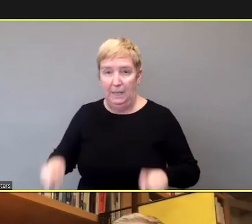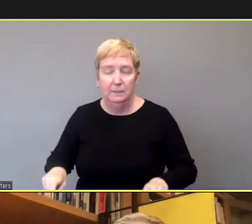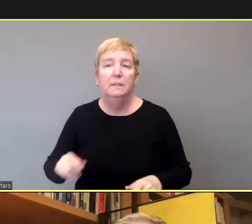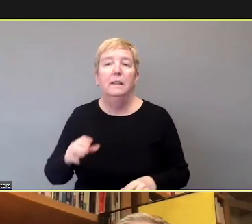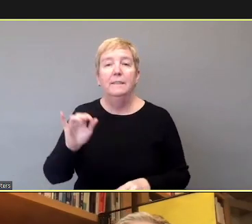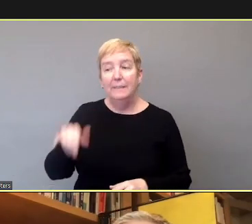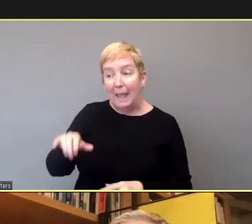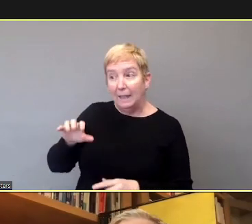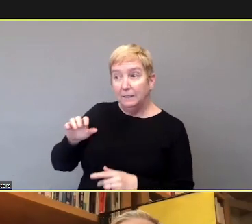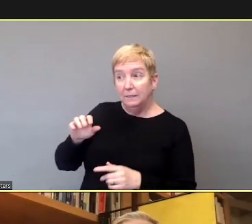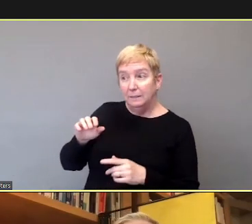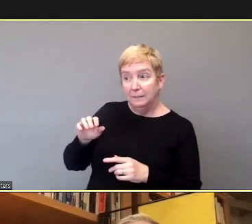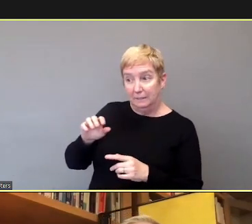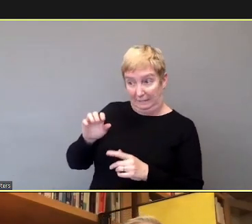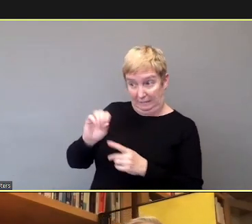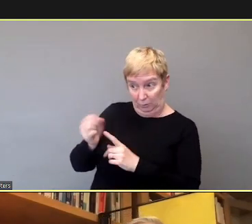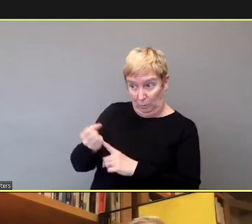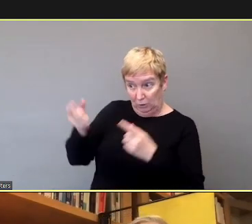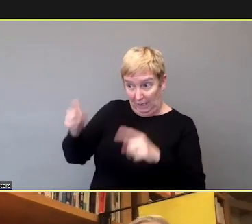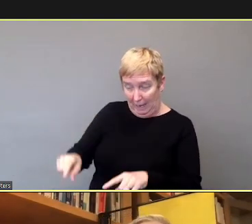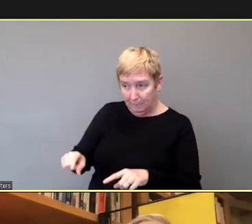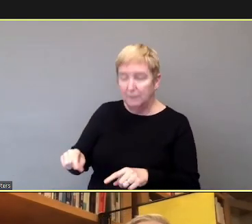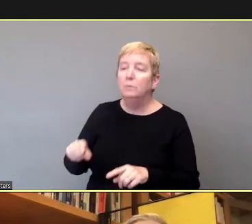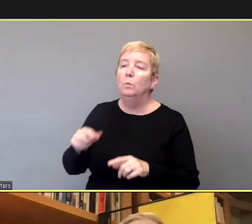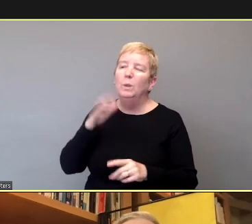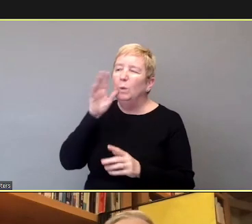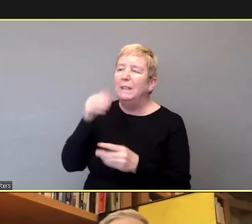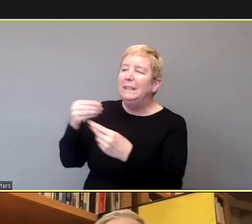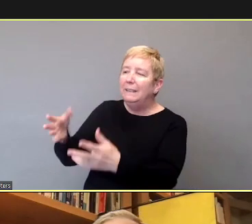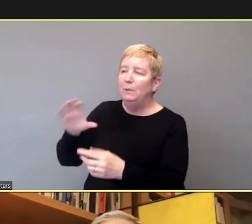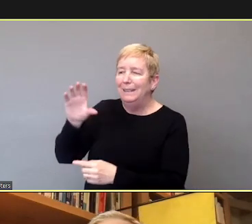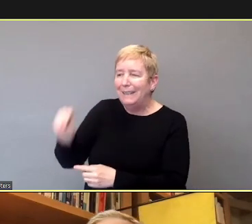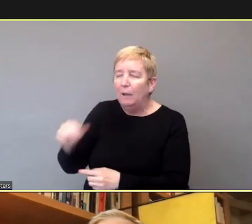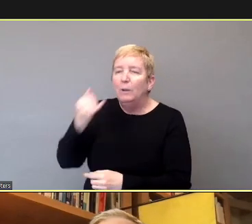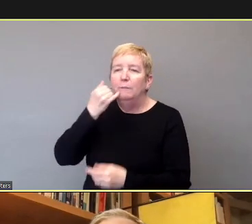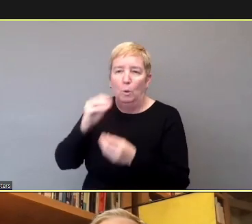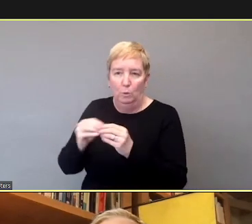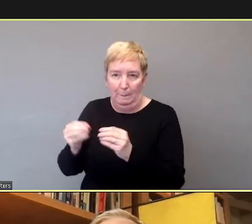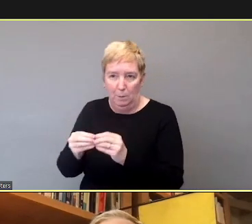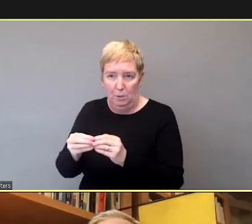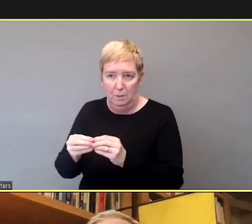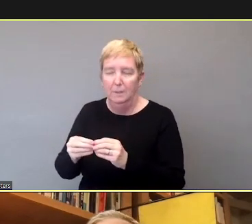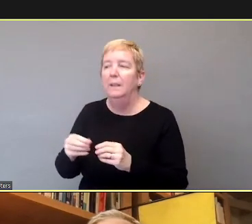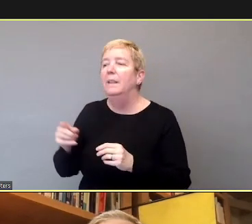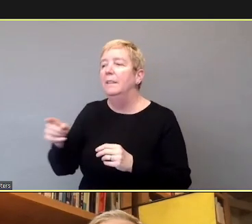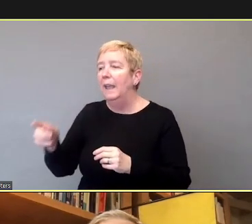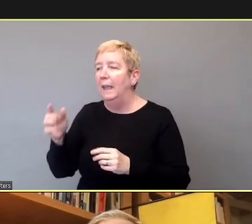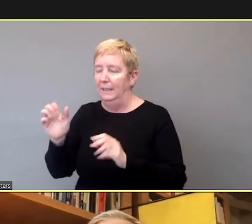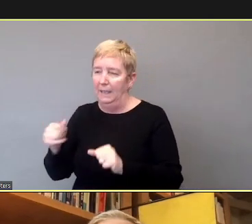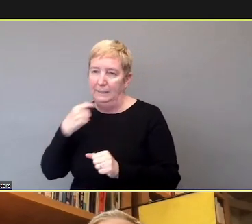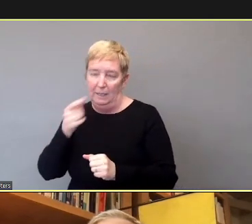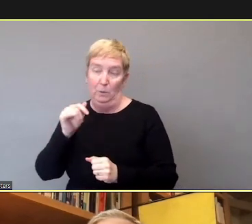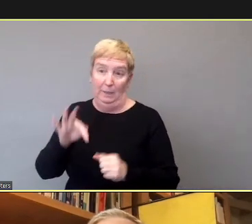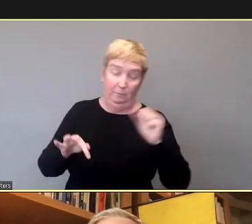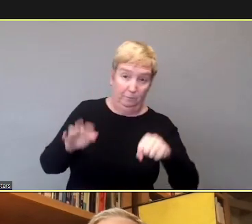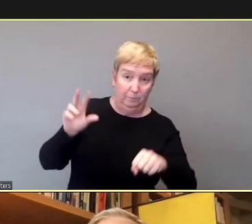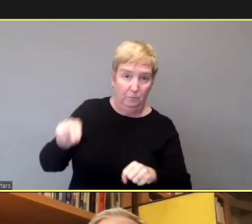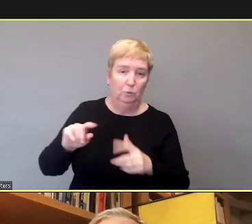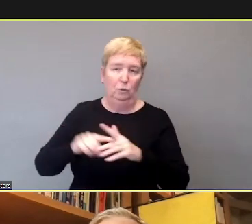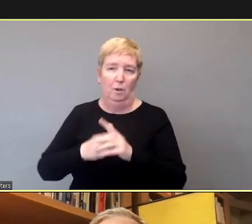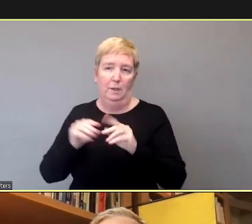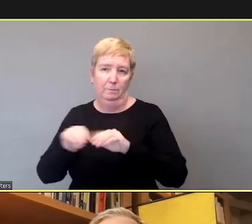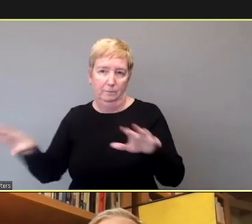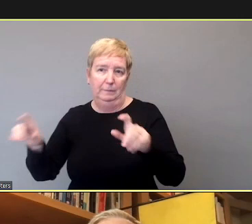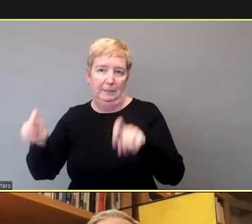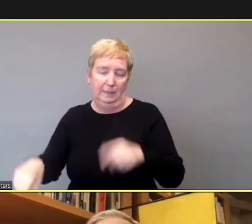county office to call to get more information as they all get up and online. So that is how to find